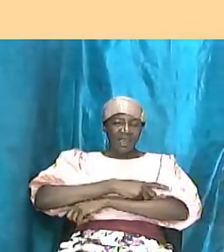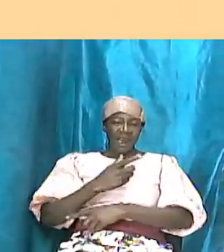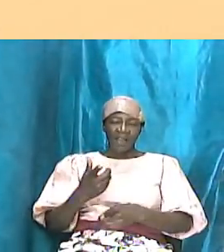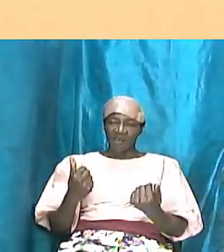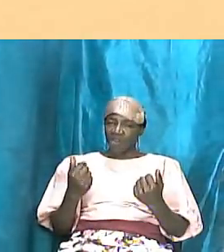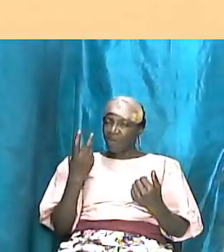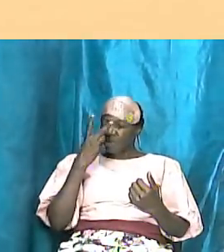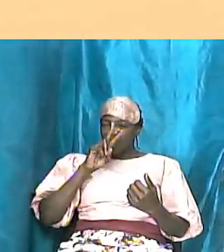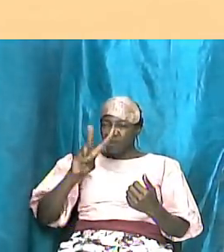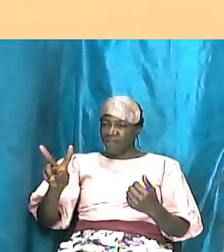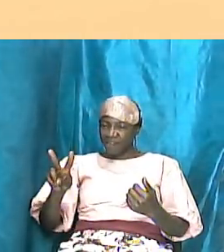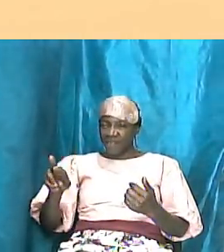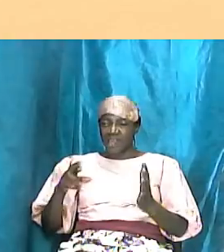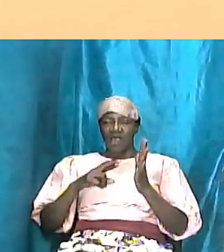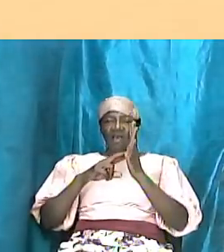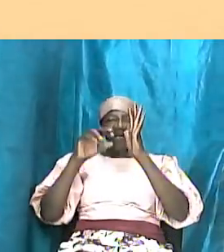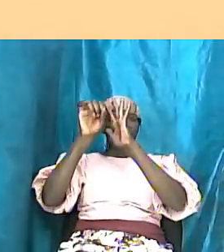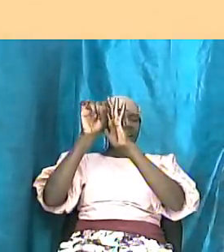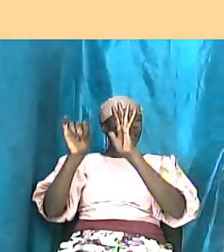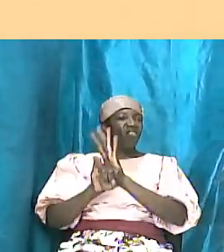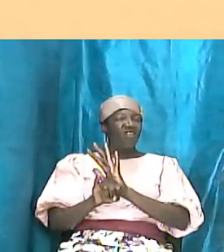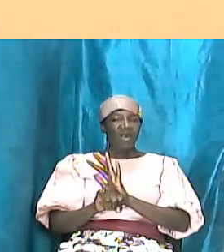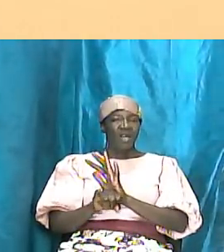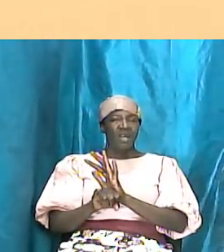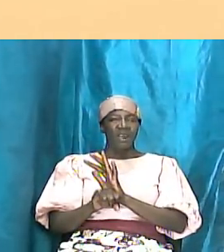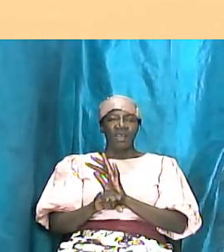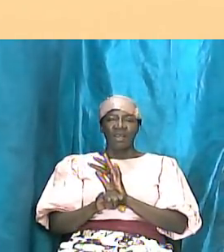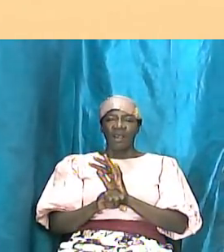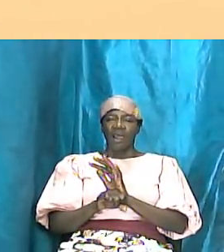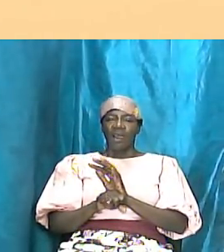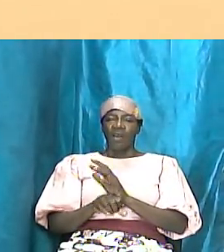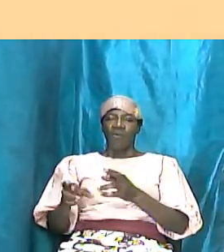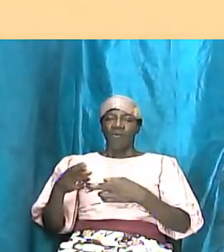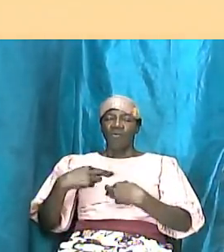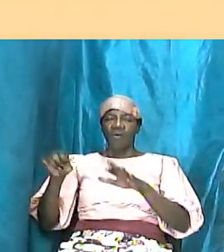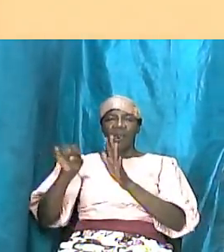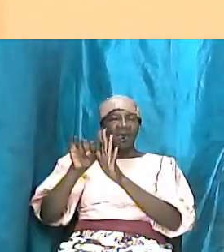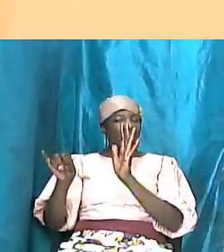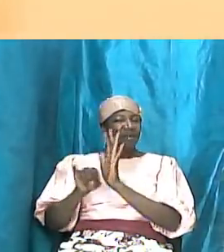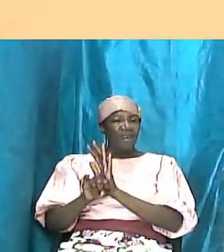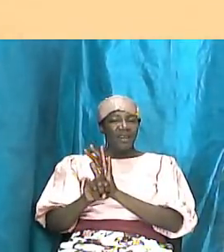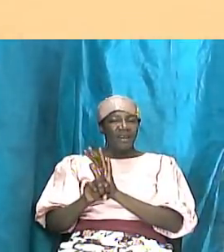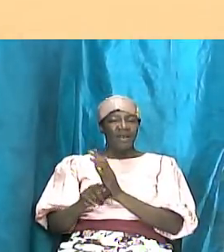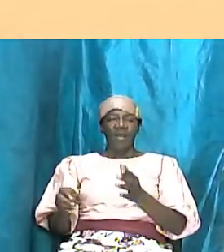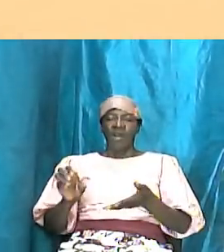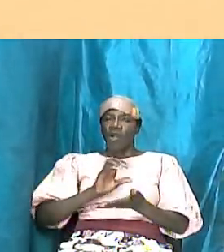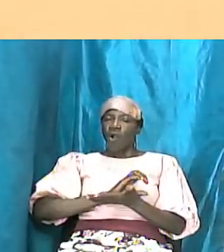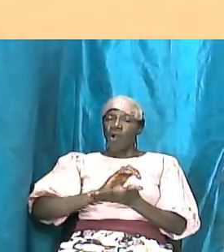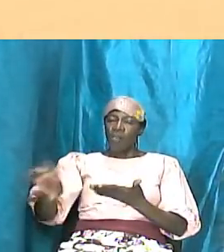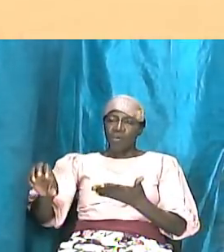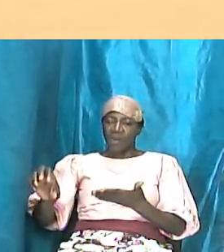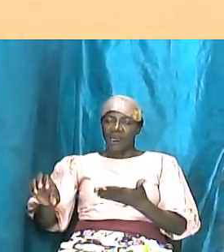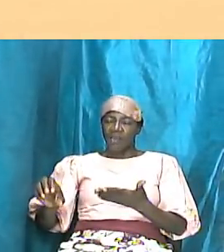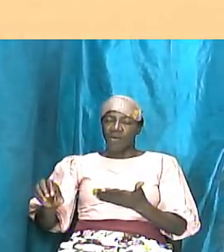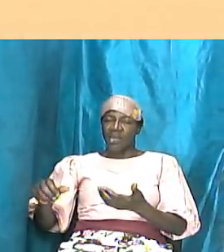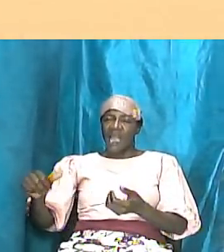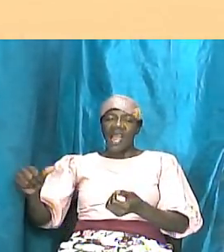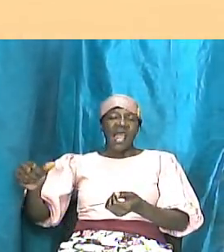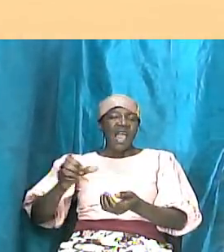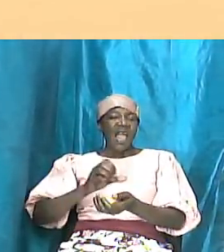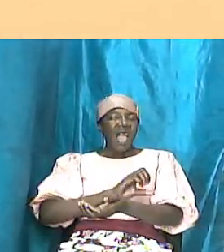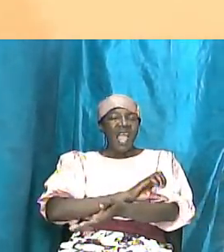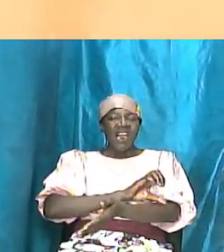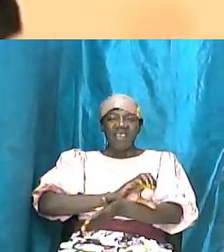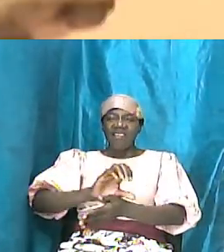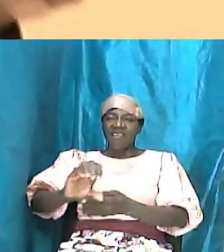and we see it in Revelation, where that reconciliation is going to be complete. The entire system is going to be changed over. And what